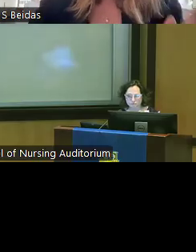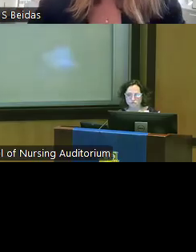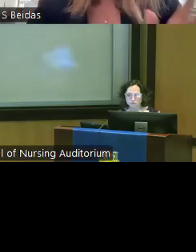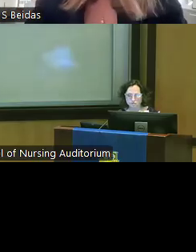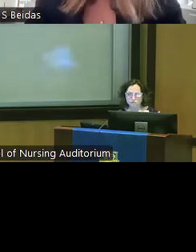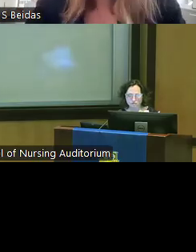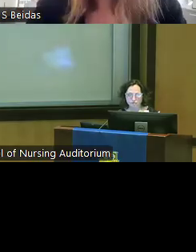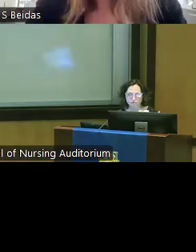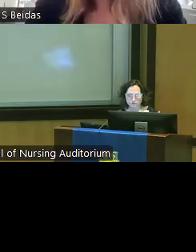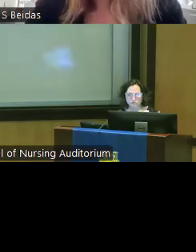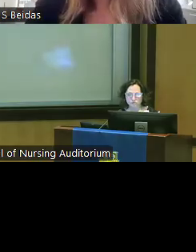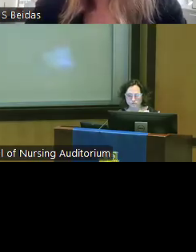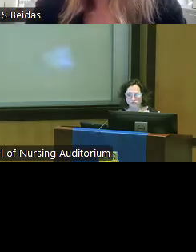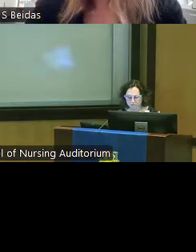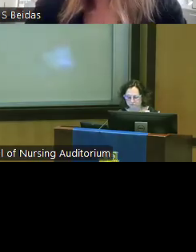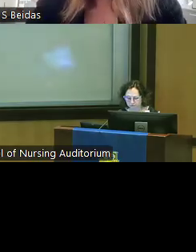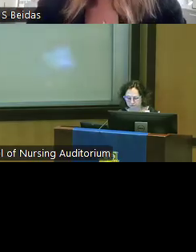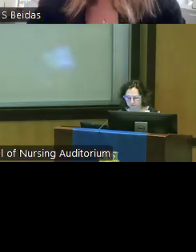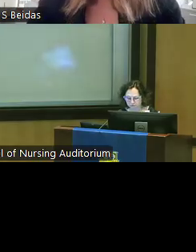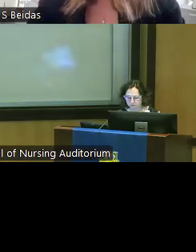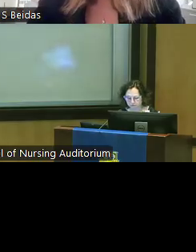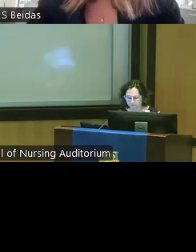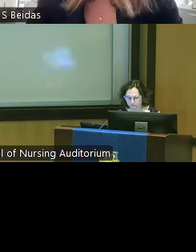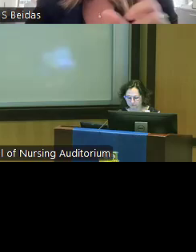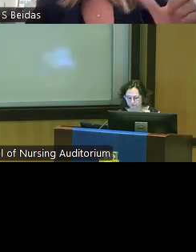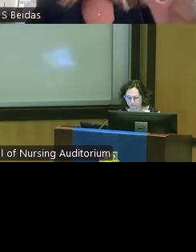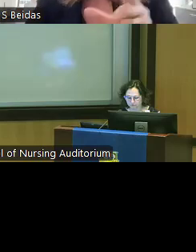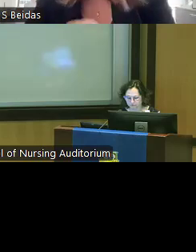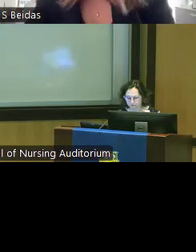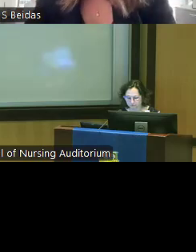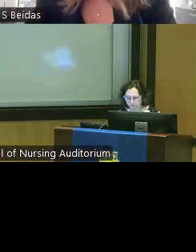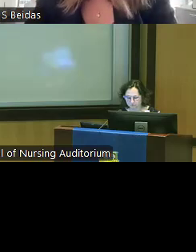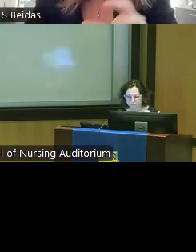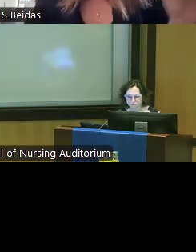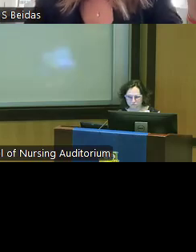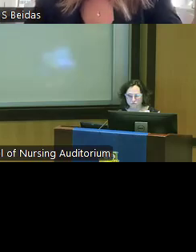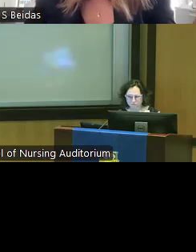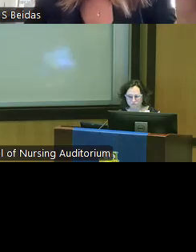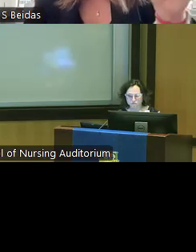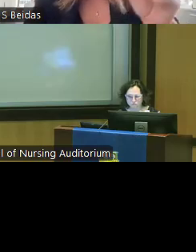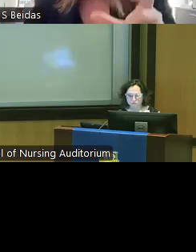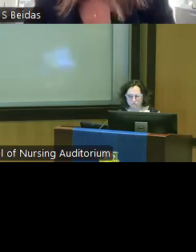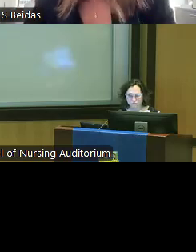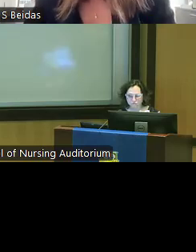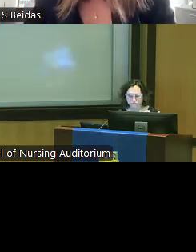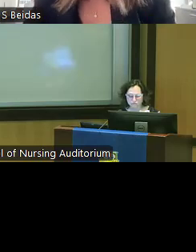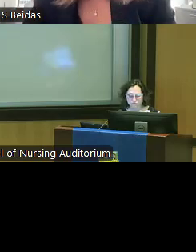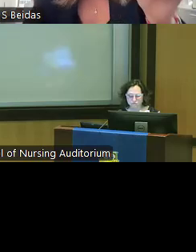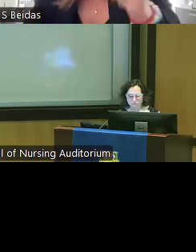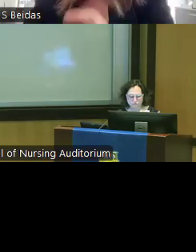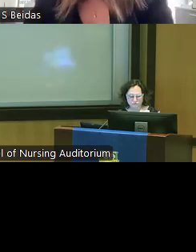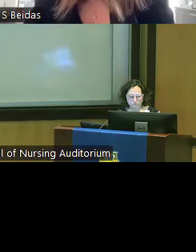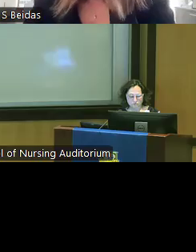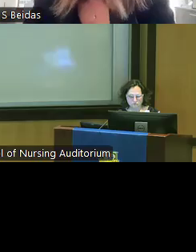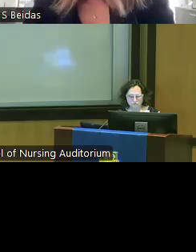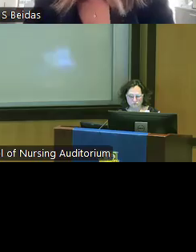interventions and what needs to be core, what can be peripheral. And when I do my work, I break it up into you saw me saying screening,